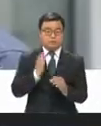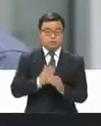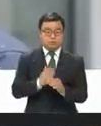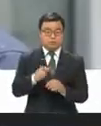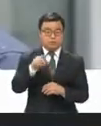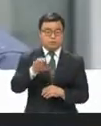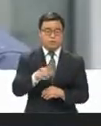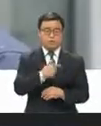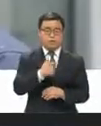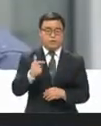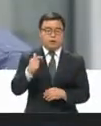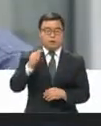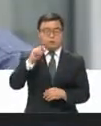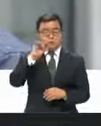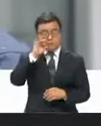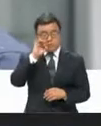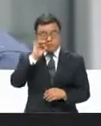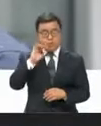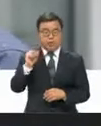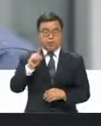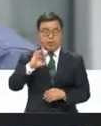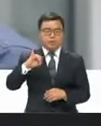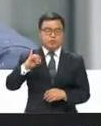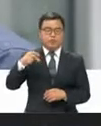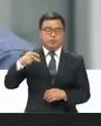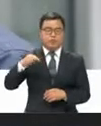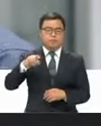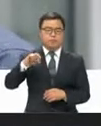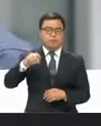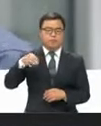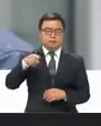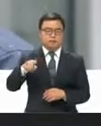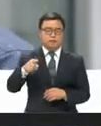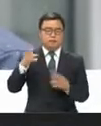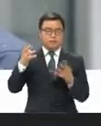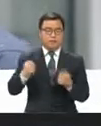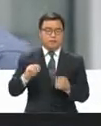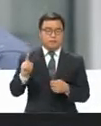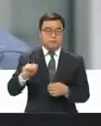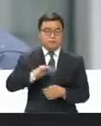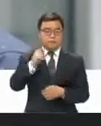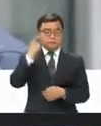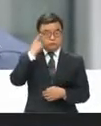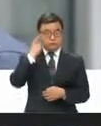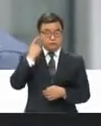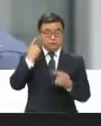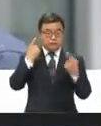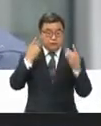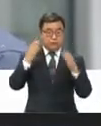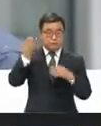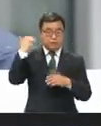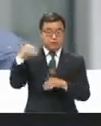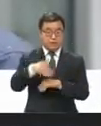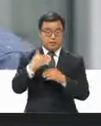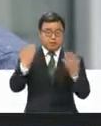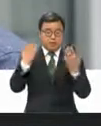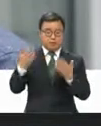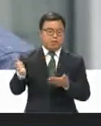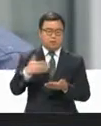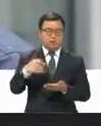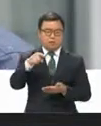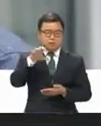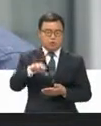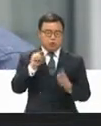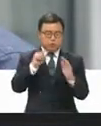have a lot of incubators, lunch zones, which is very interesting. I didn't see that in my university. So this is like